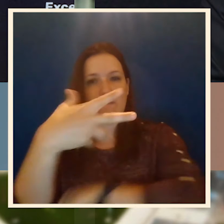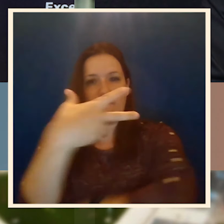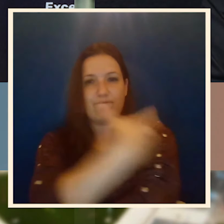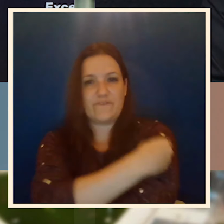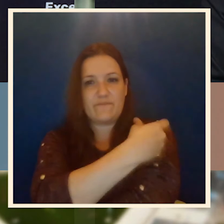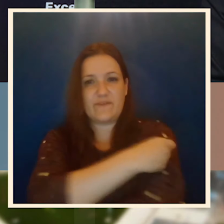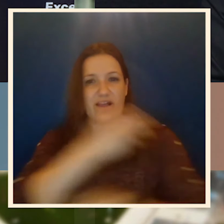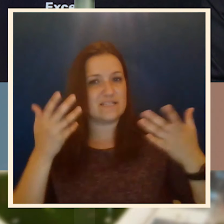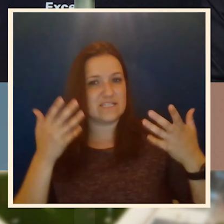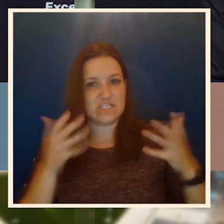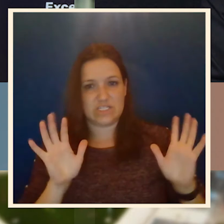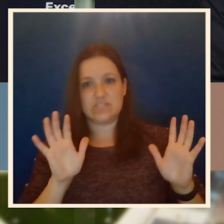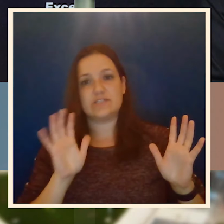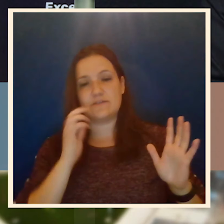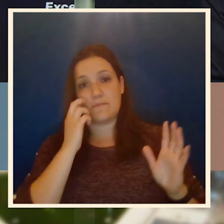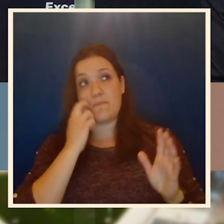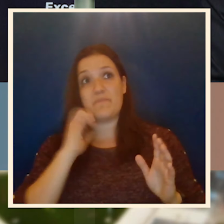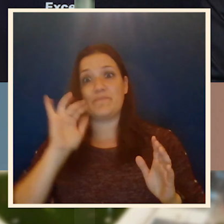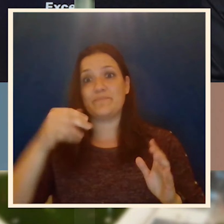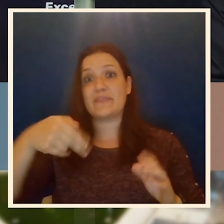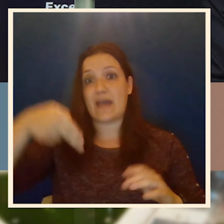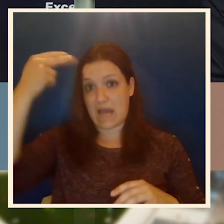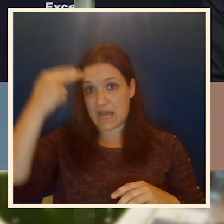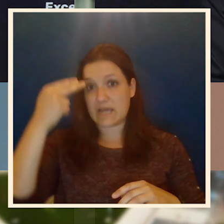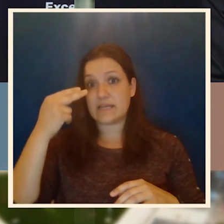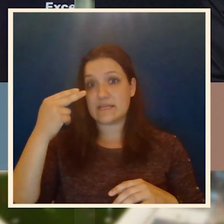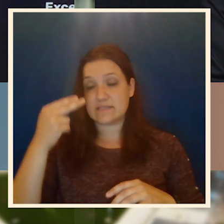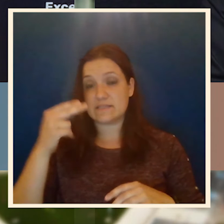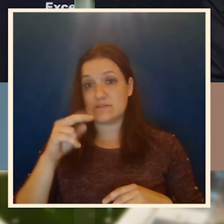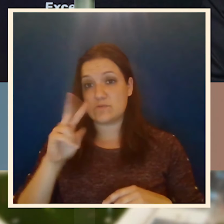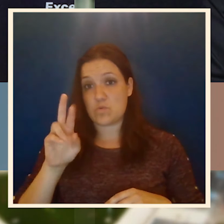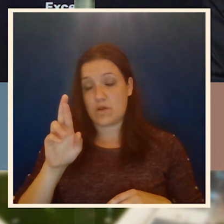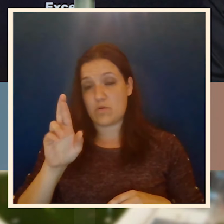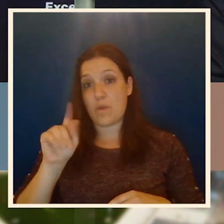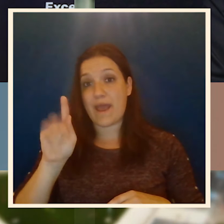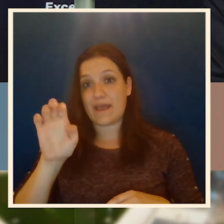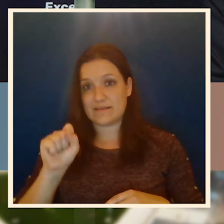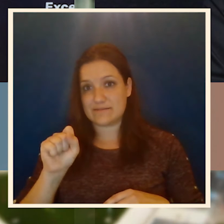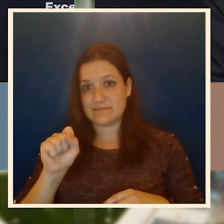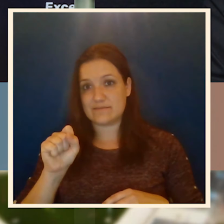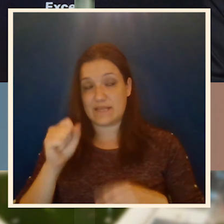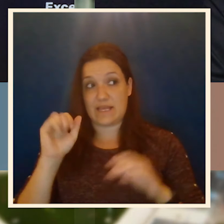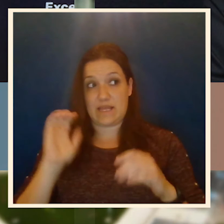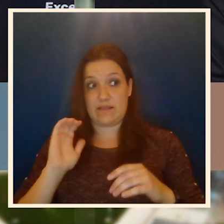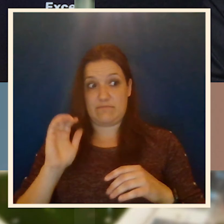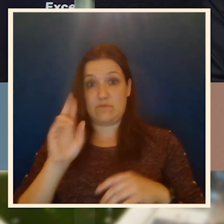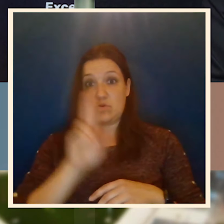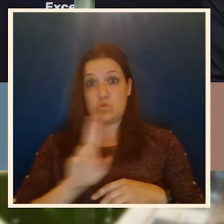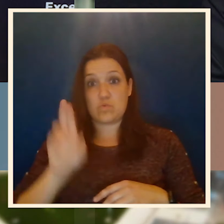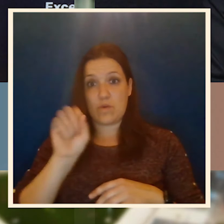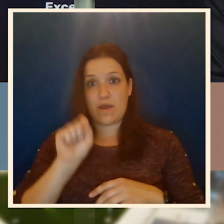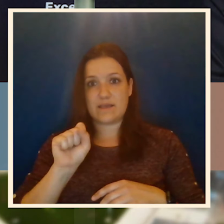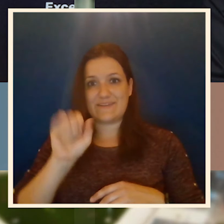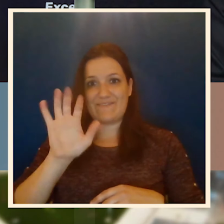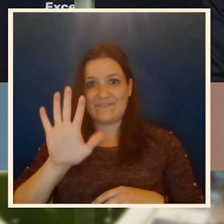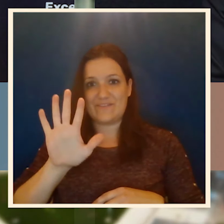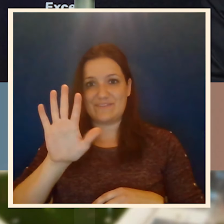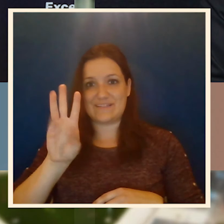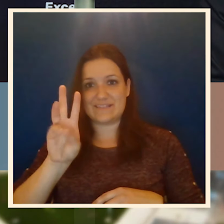56.2% of our state population is now fully vaccinated. And that's actually one of the highest vaccination rates,